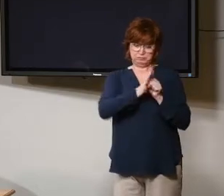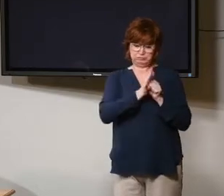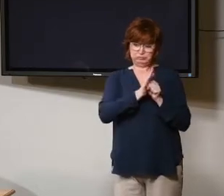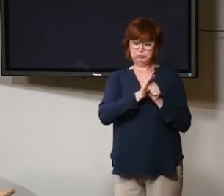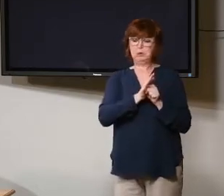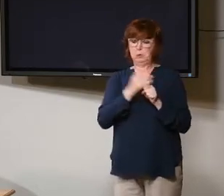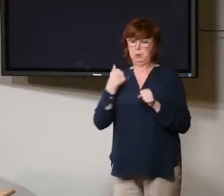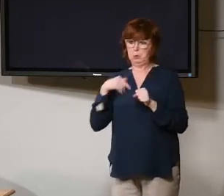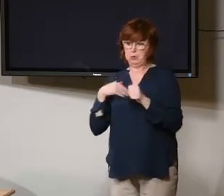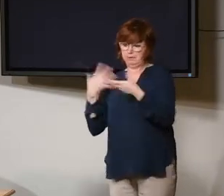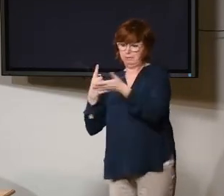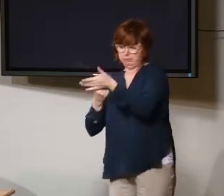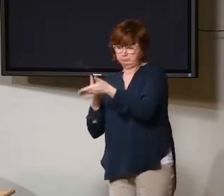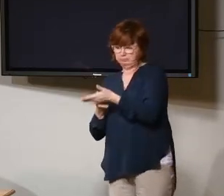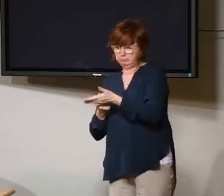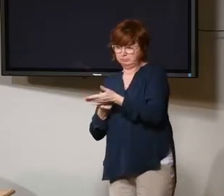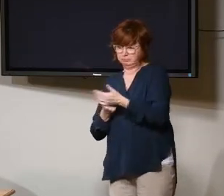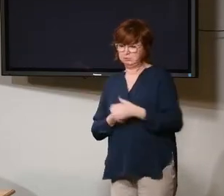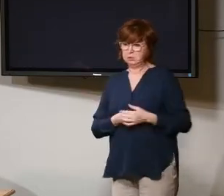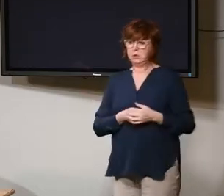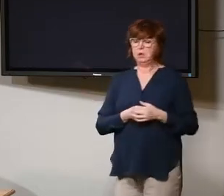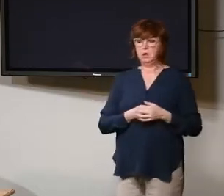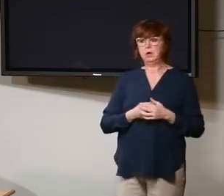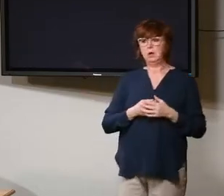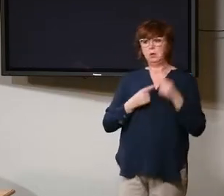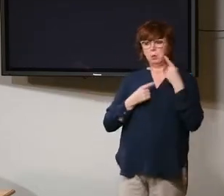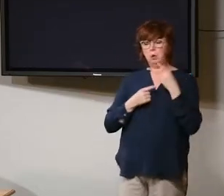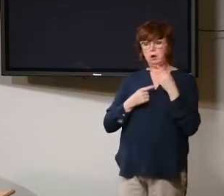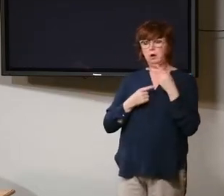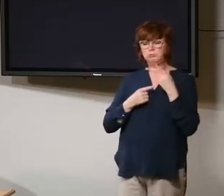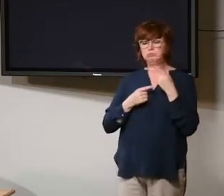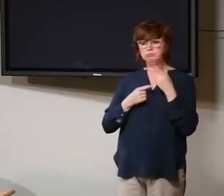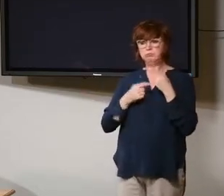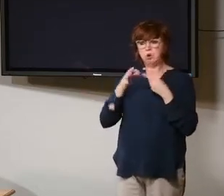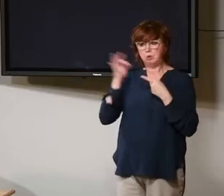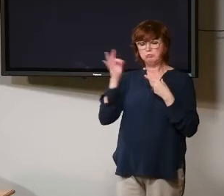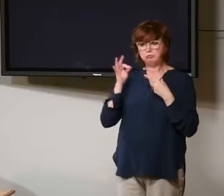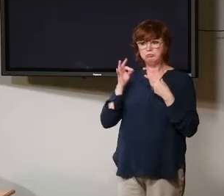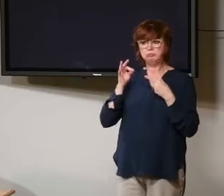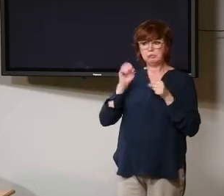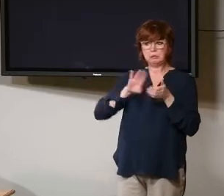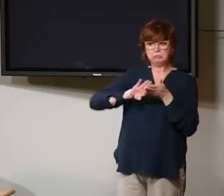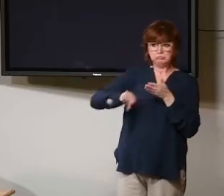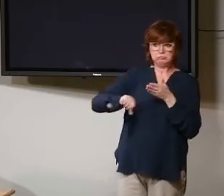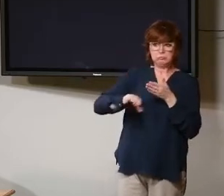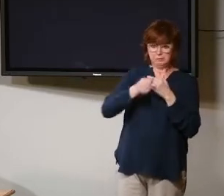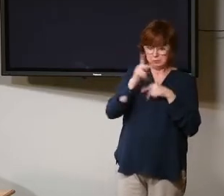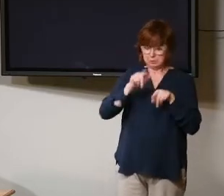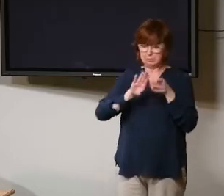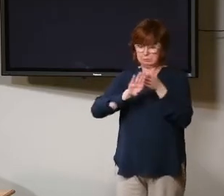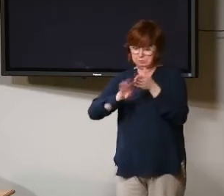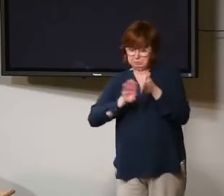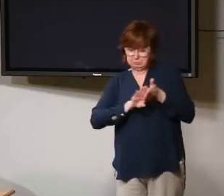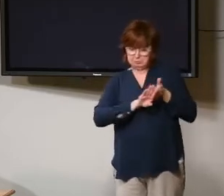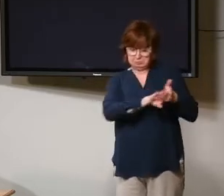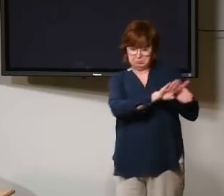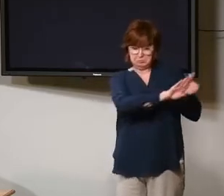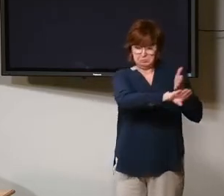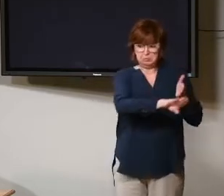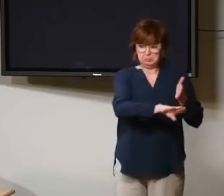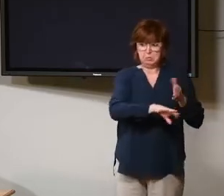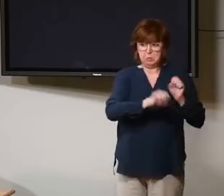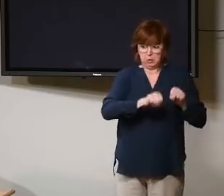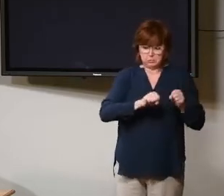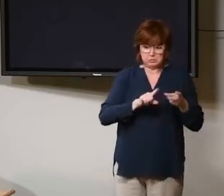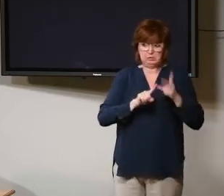are options. That's one that has been reported on. There are some other options that we're actively looking at as well. We haven't made the decisions